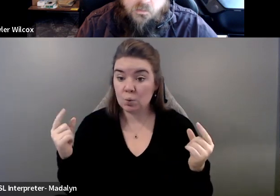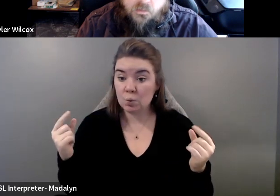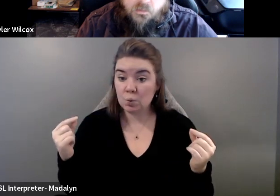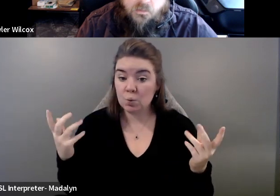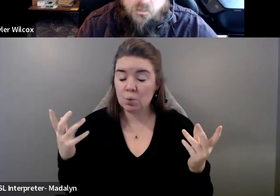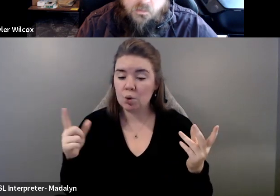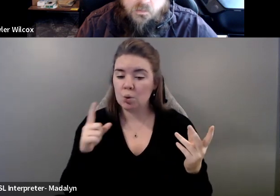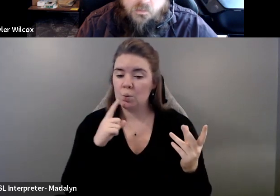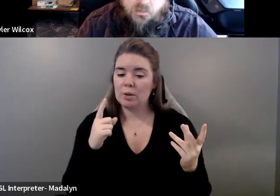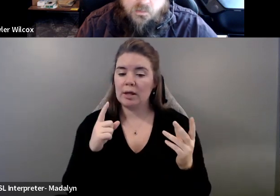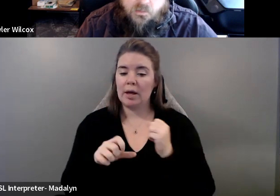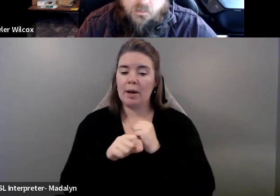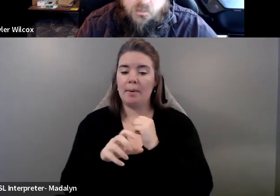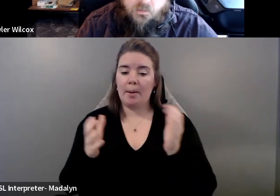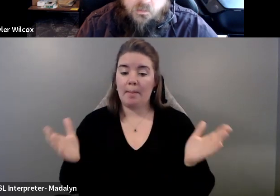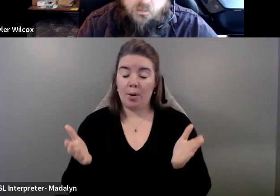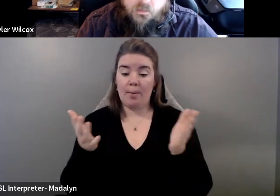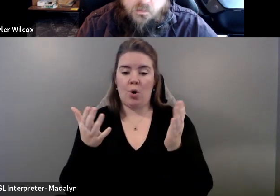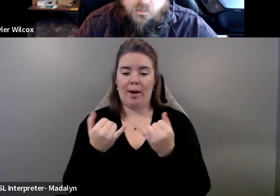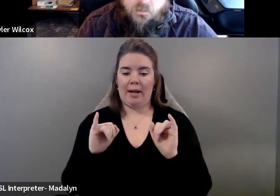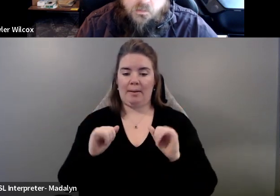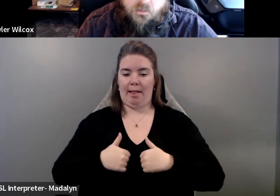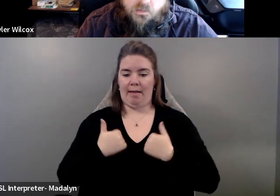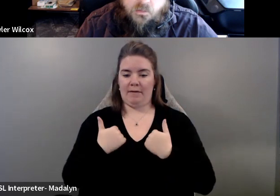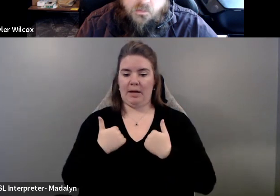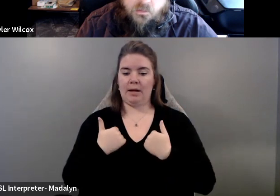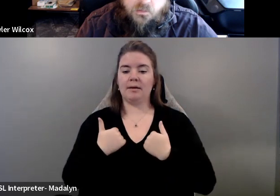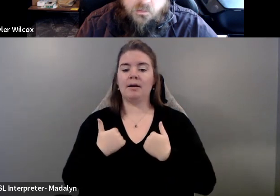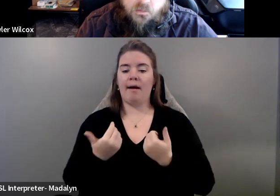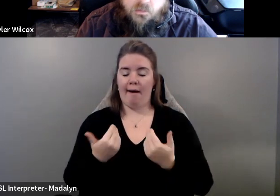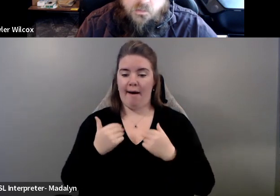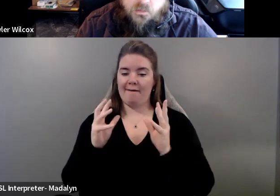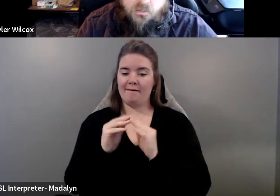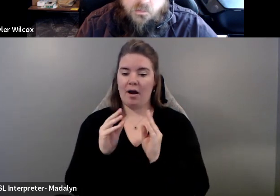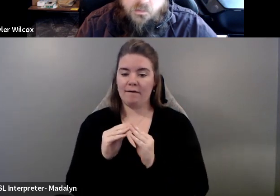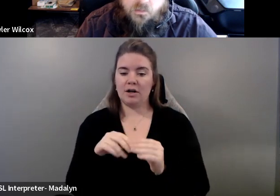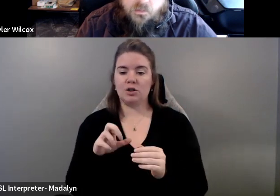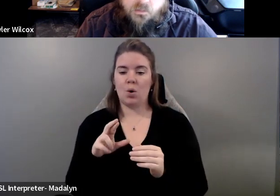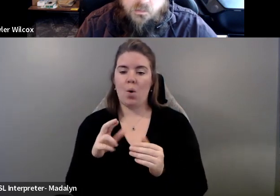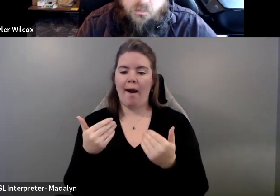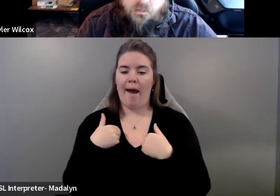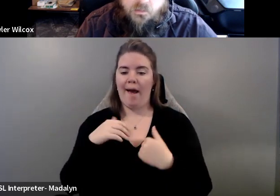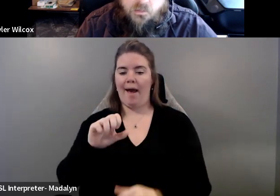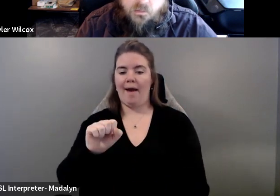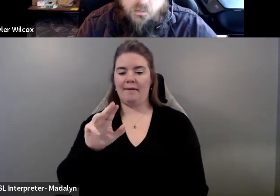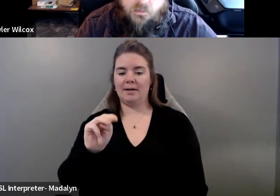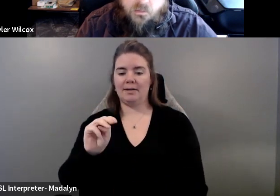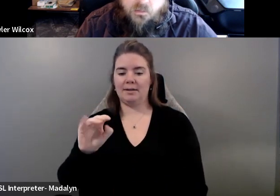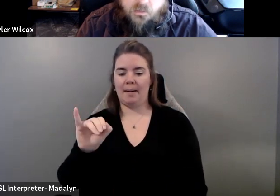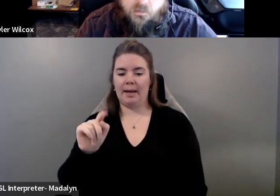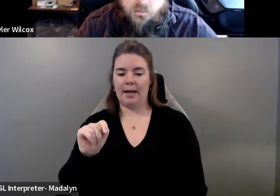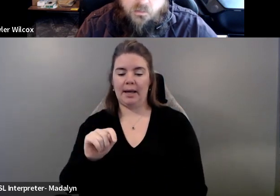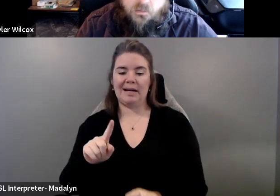the independent living and have conferences or summits that are board retreats